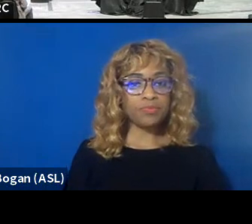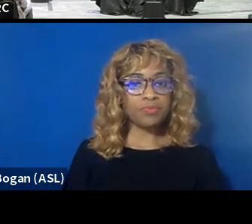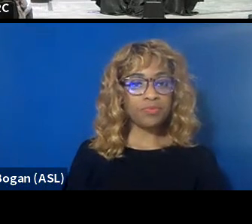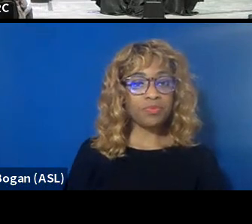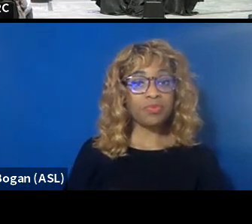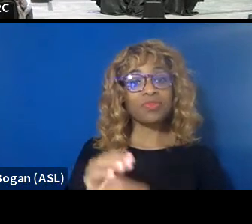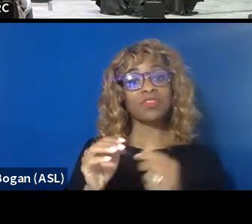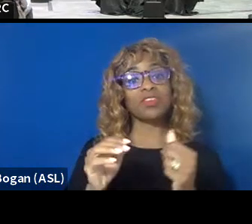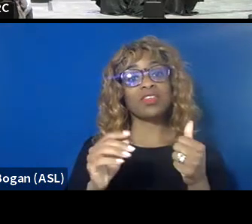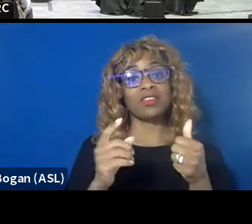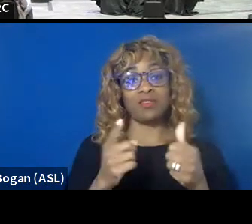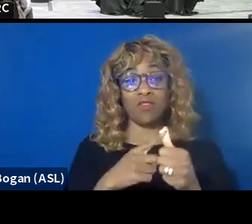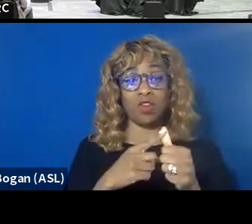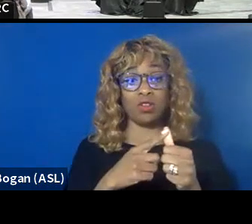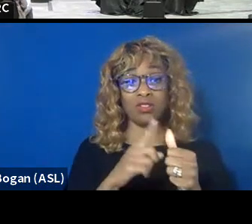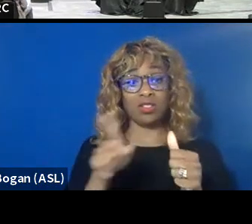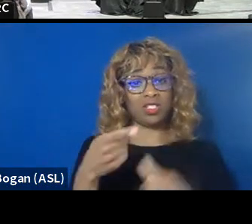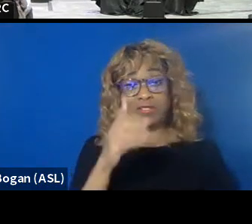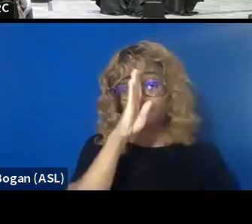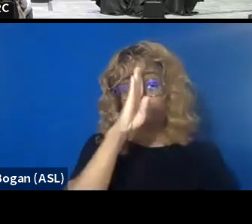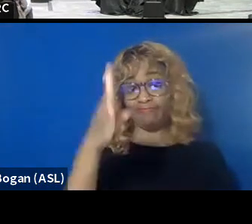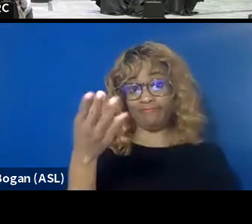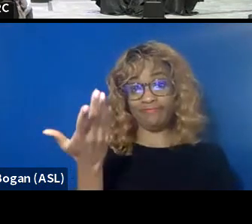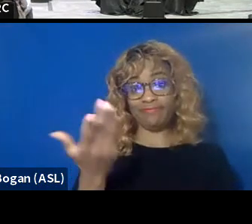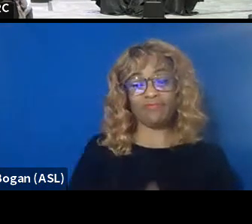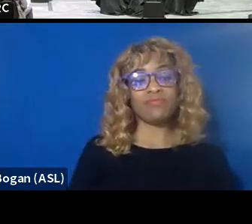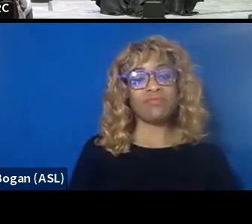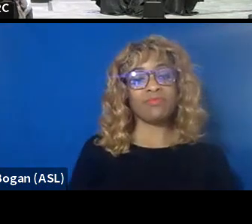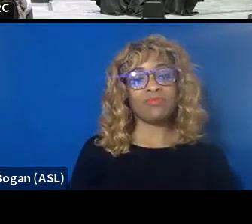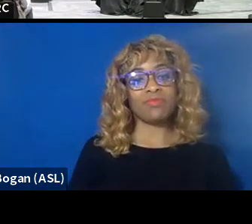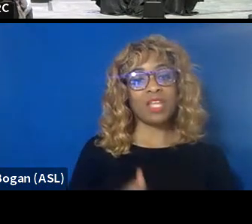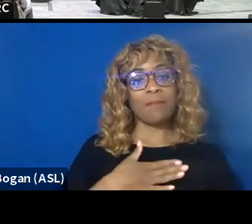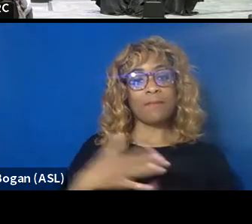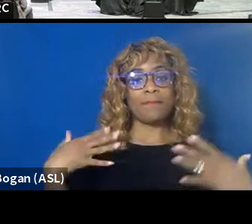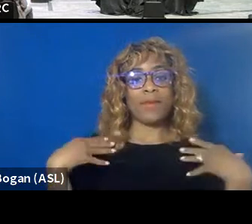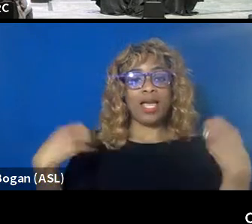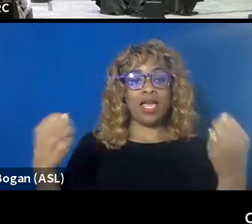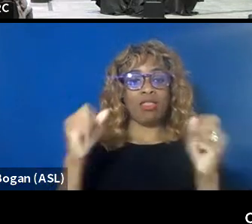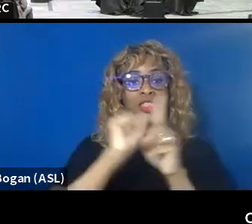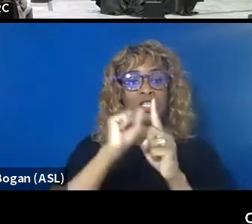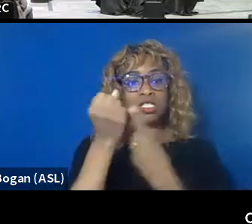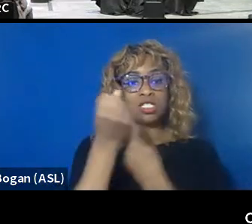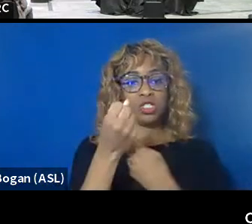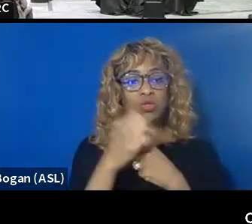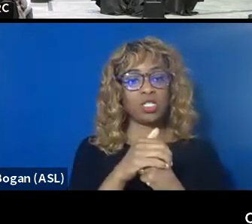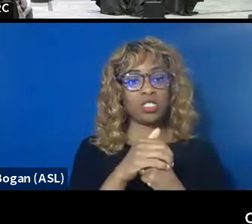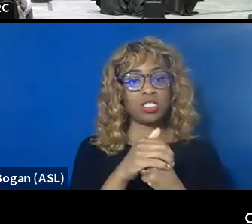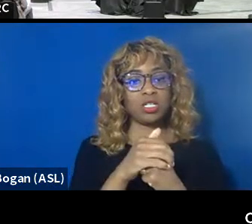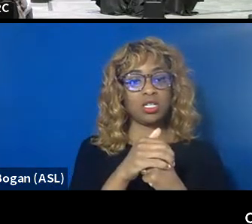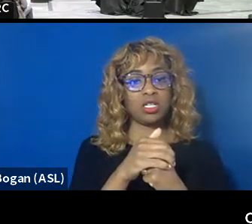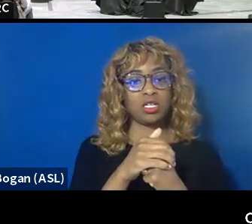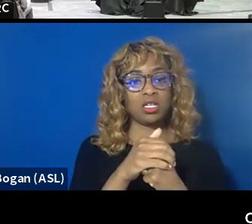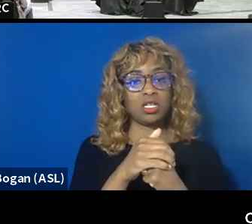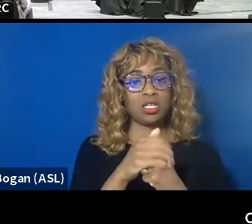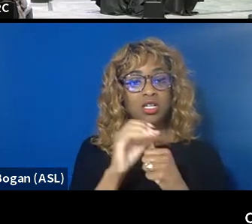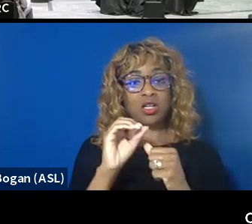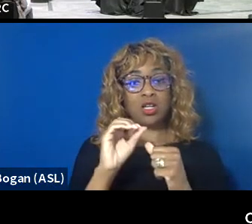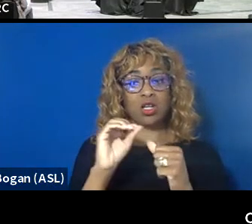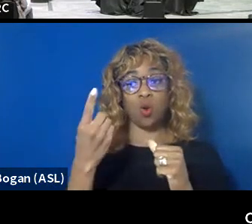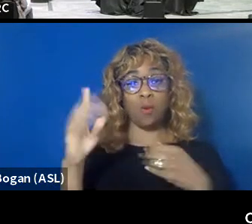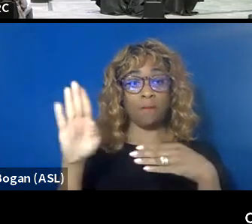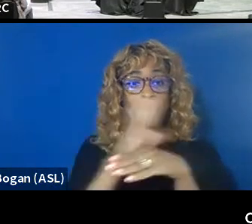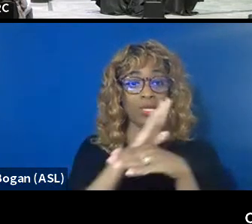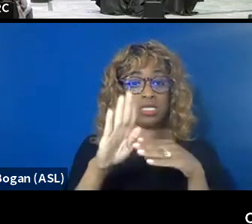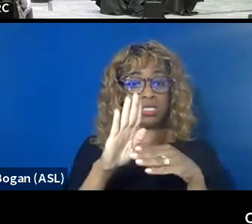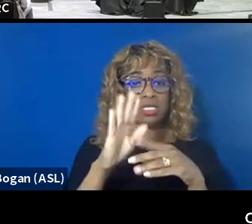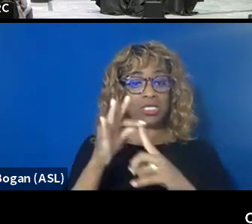First off, I'm going to be blunt. My health situation is nobody's business but